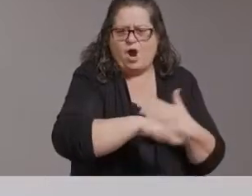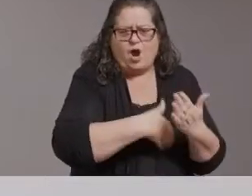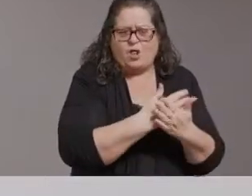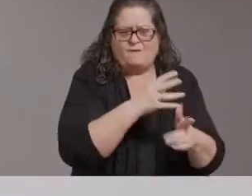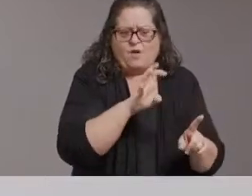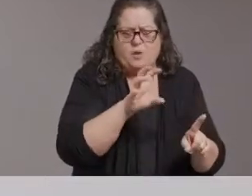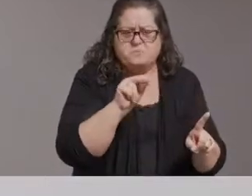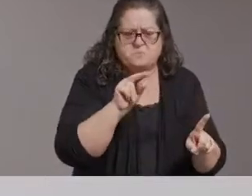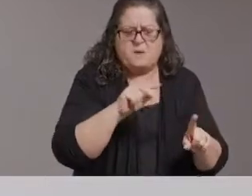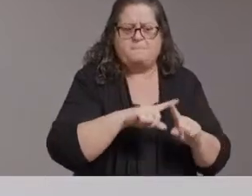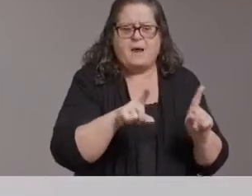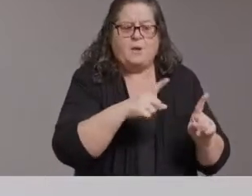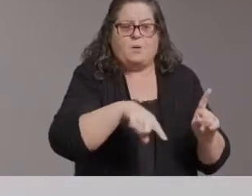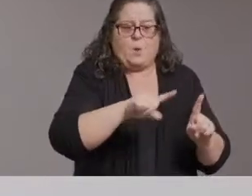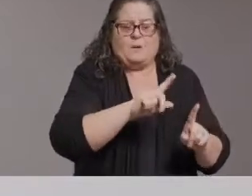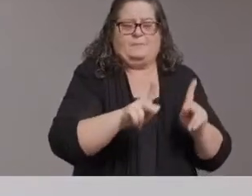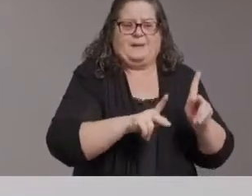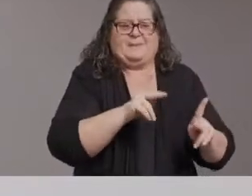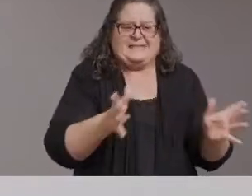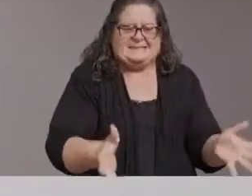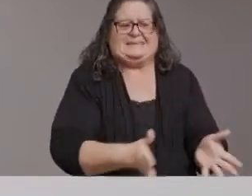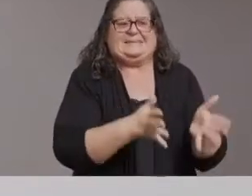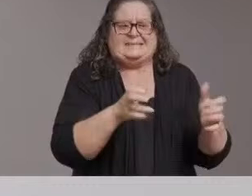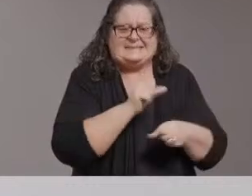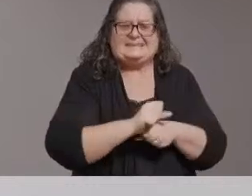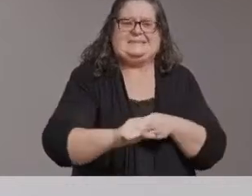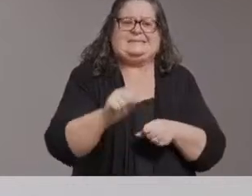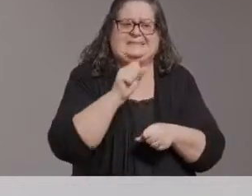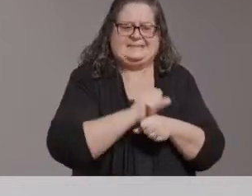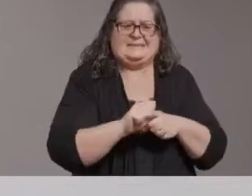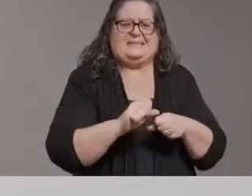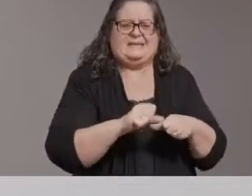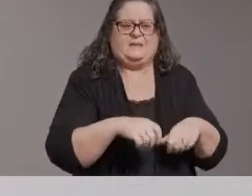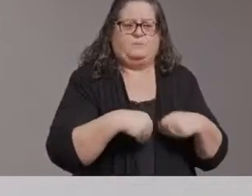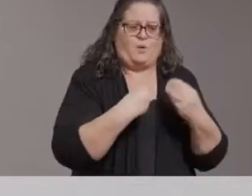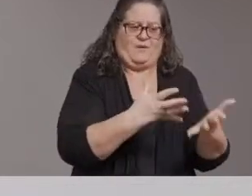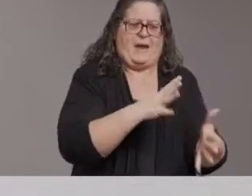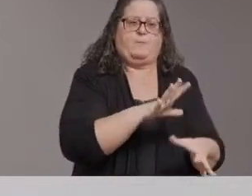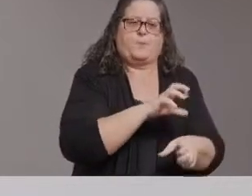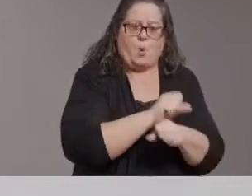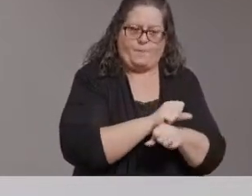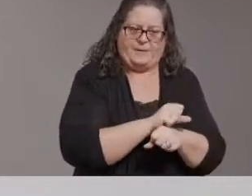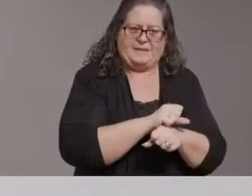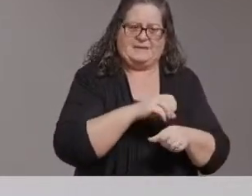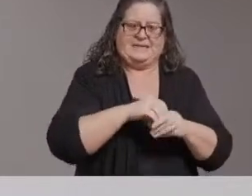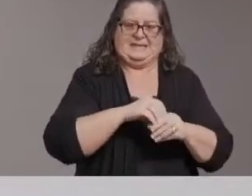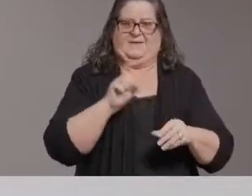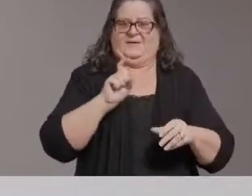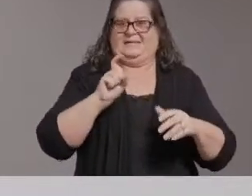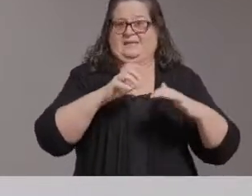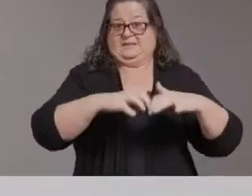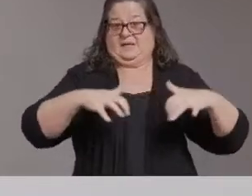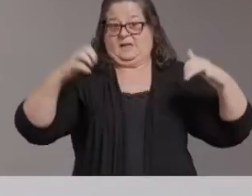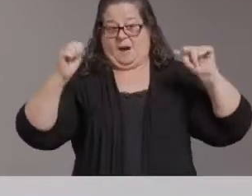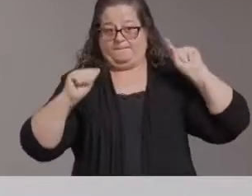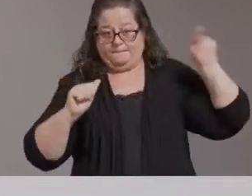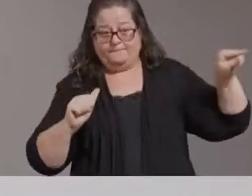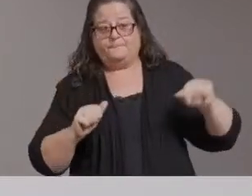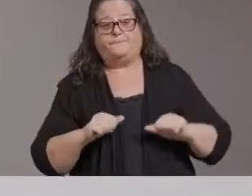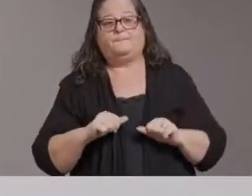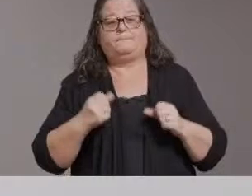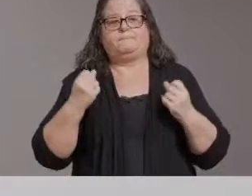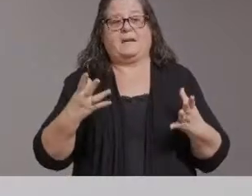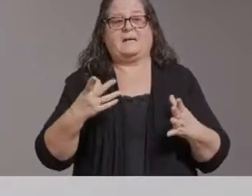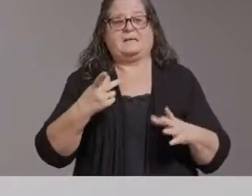were the ones that we actively worked to get appointments at our Phoenix municipal site. And a lot of them did tell